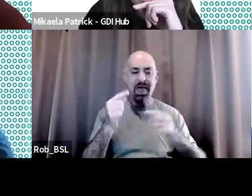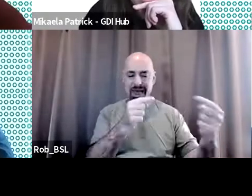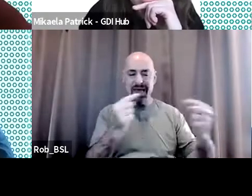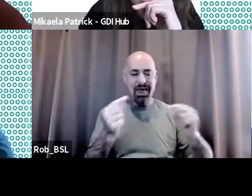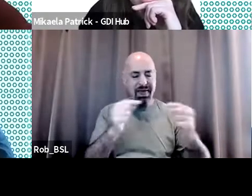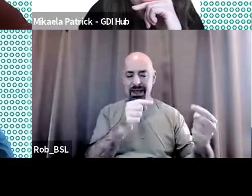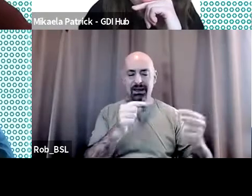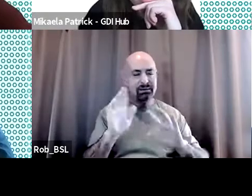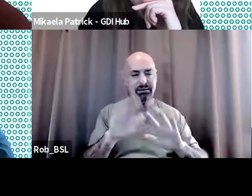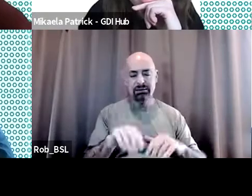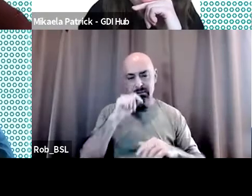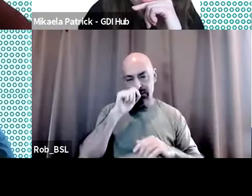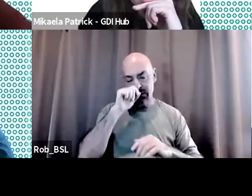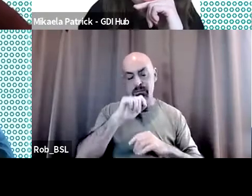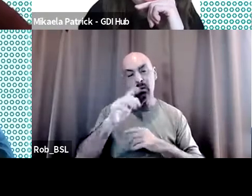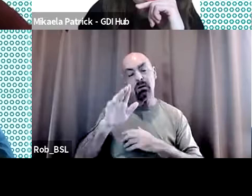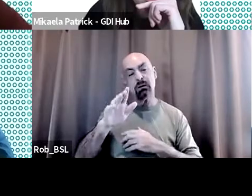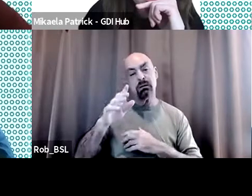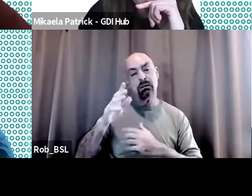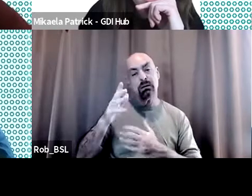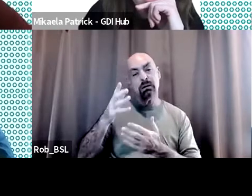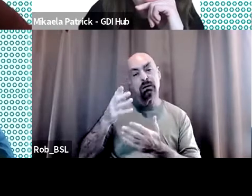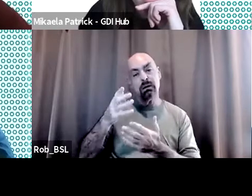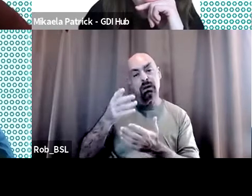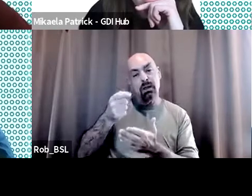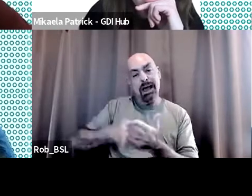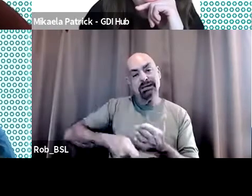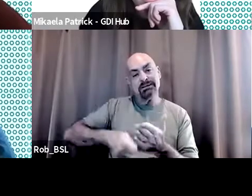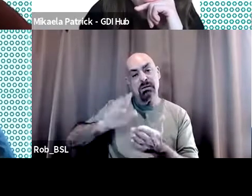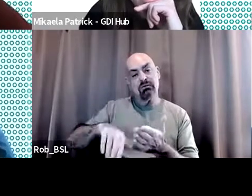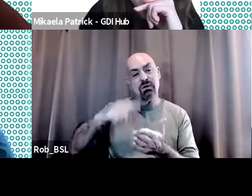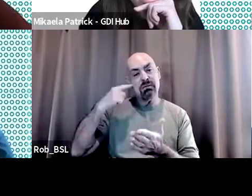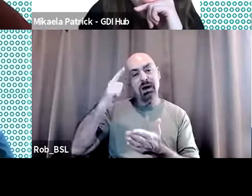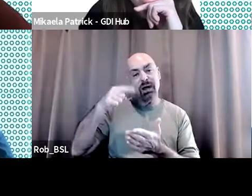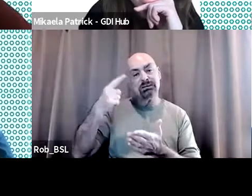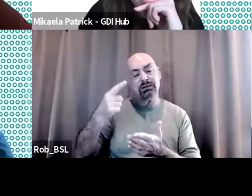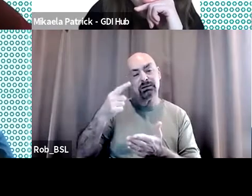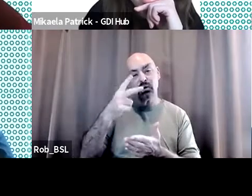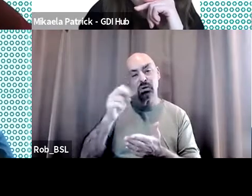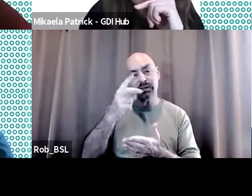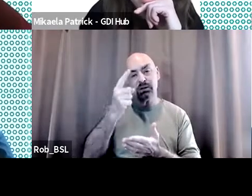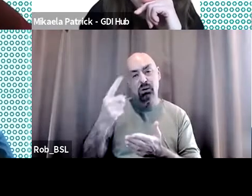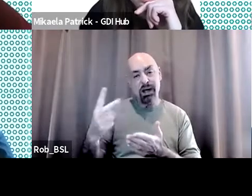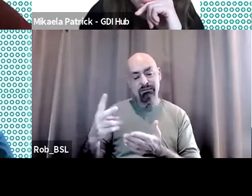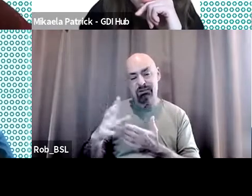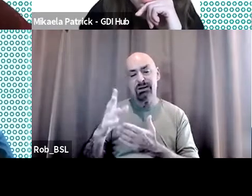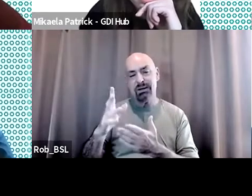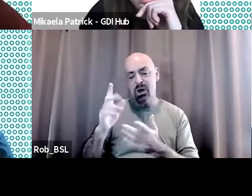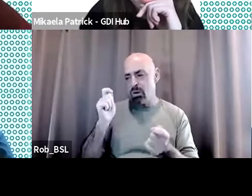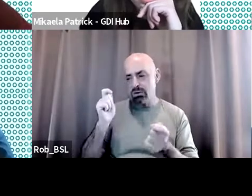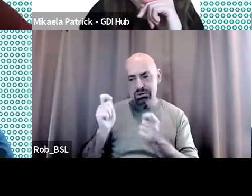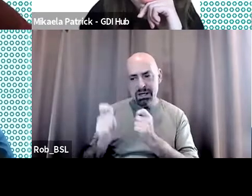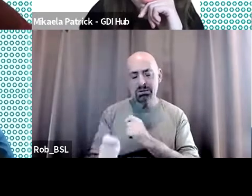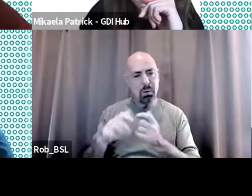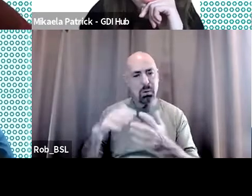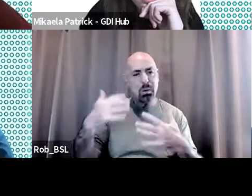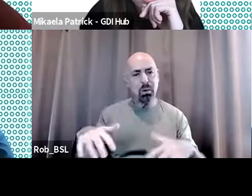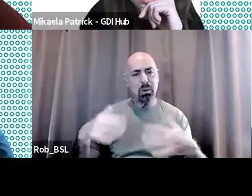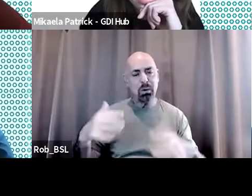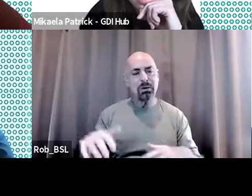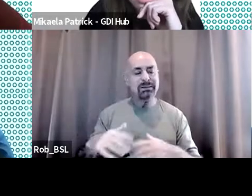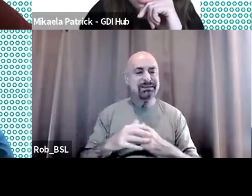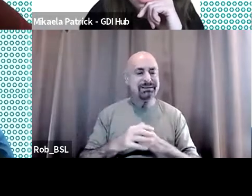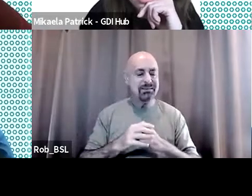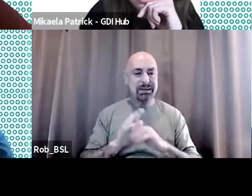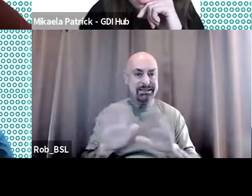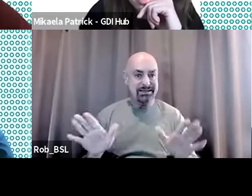estimate from London 2012 was that it might cost 1,000 times more to retrofit inclusive design than to build it from the start. So thank you